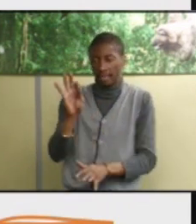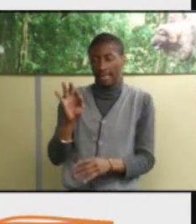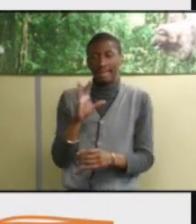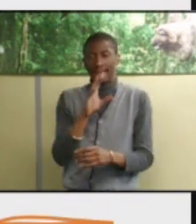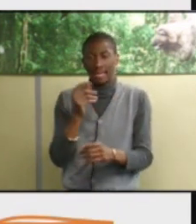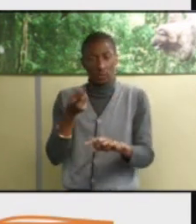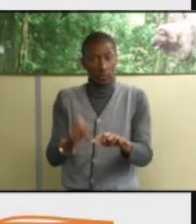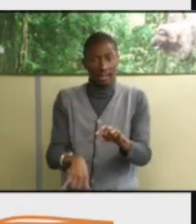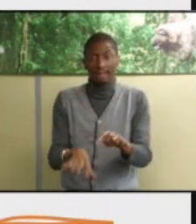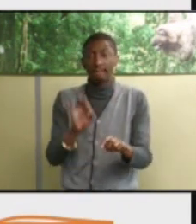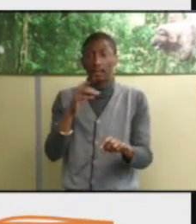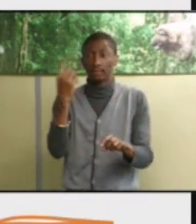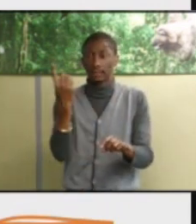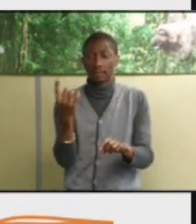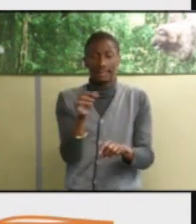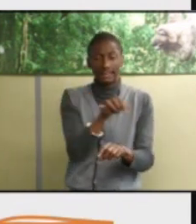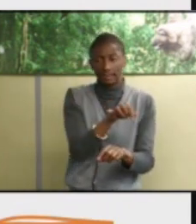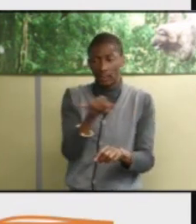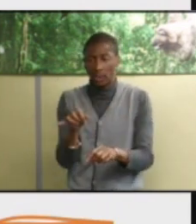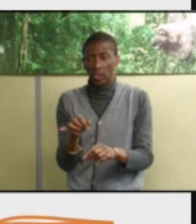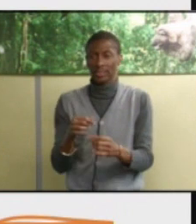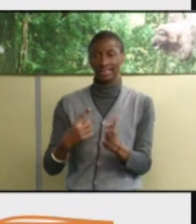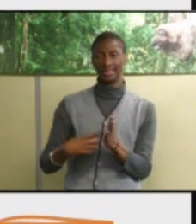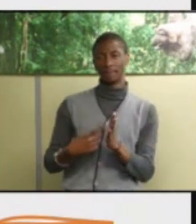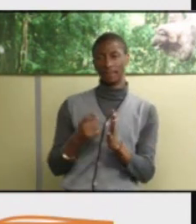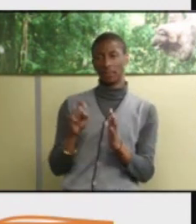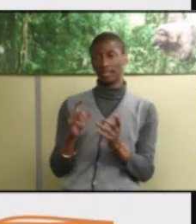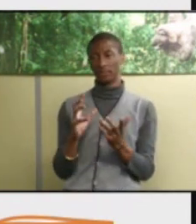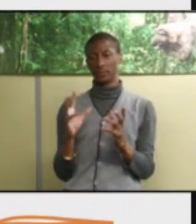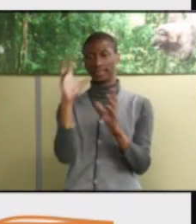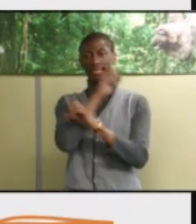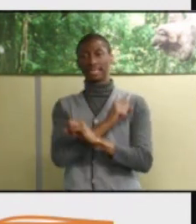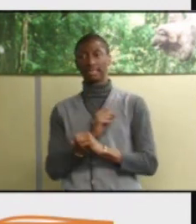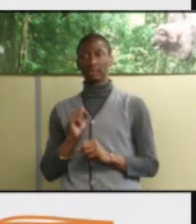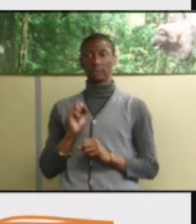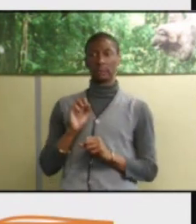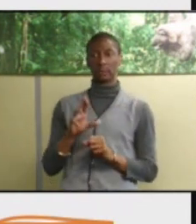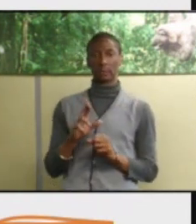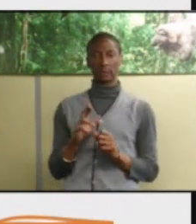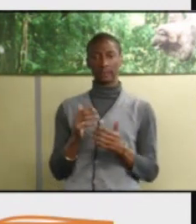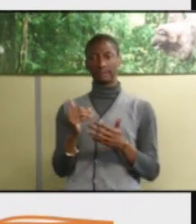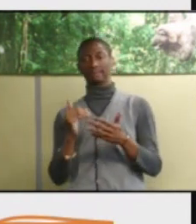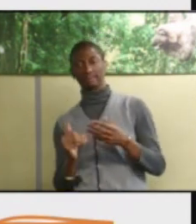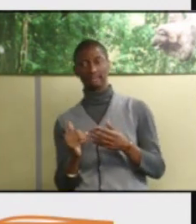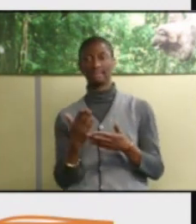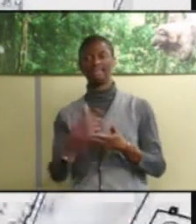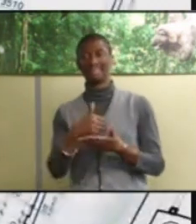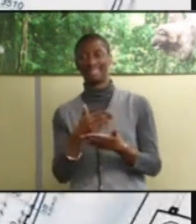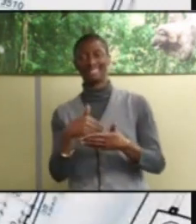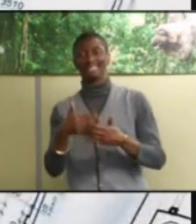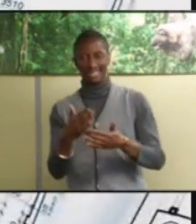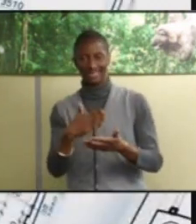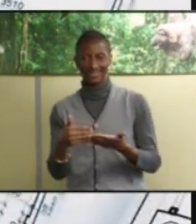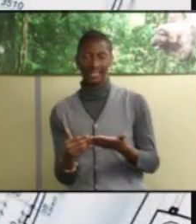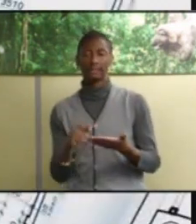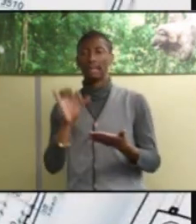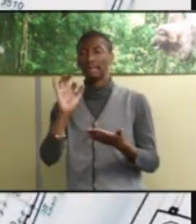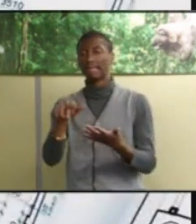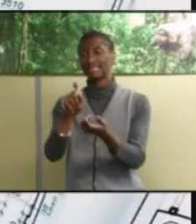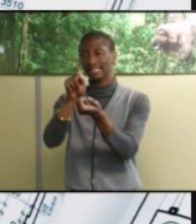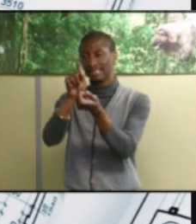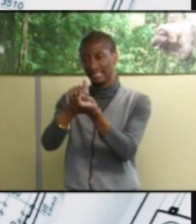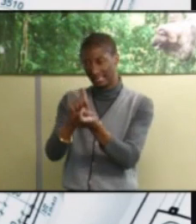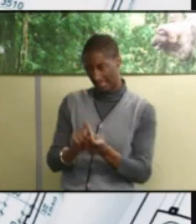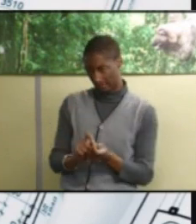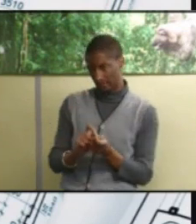similar, sometimes you have to take a guess or move on to the next phase, which is typically detailed